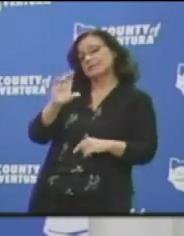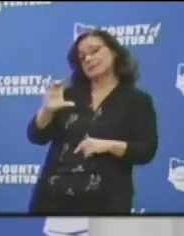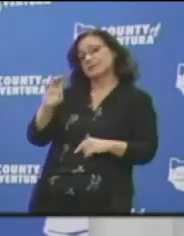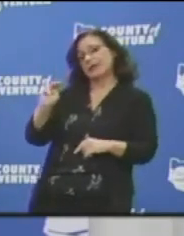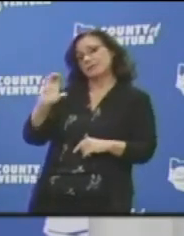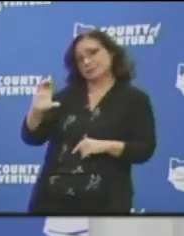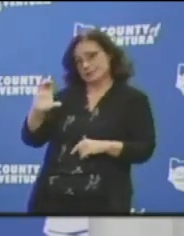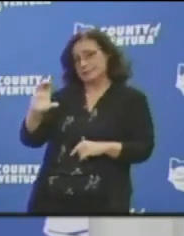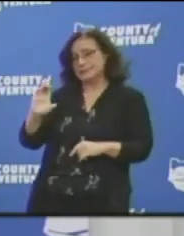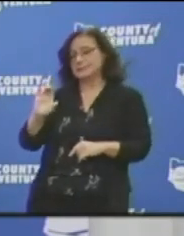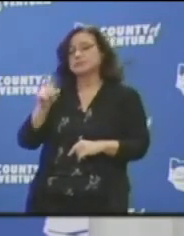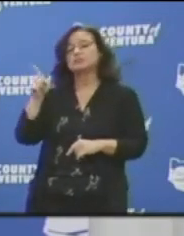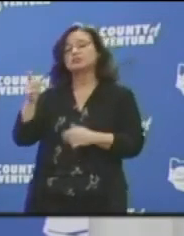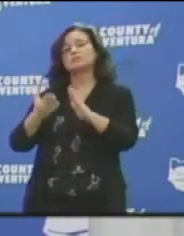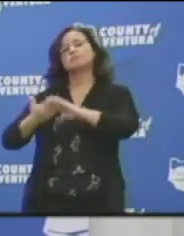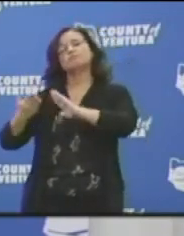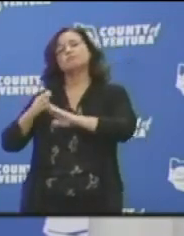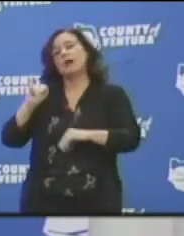well.